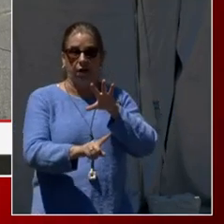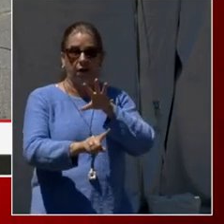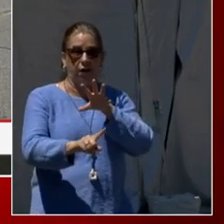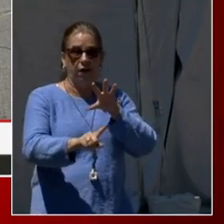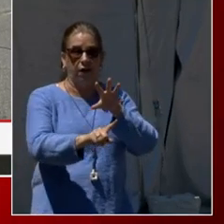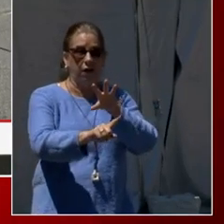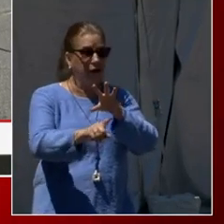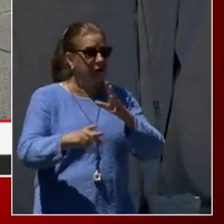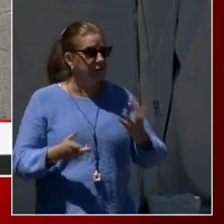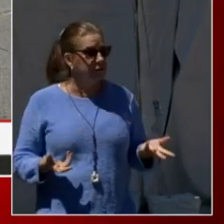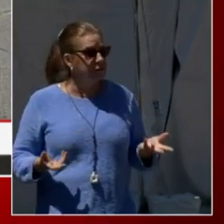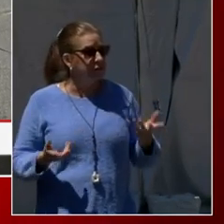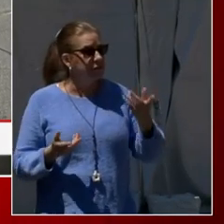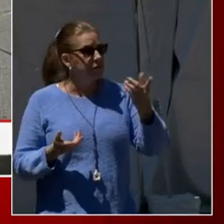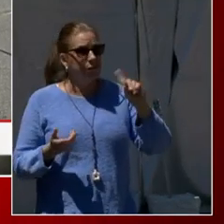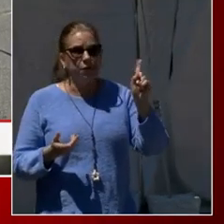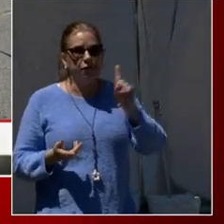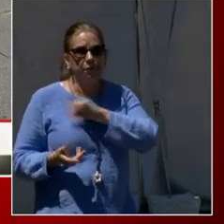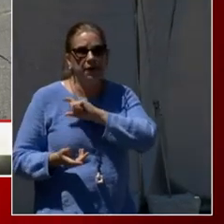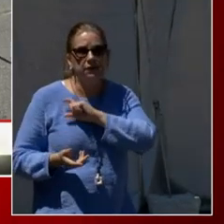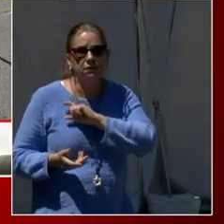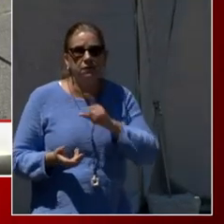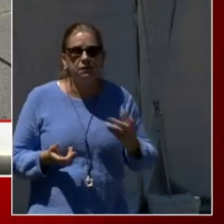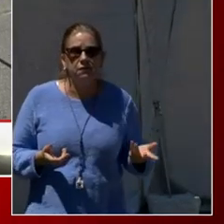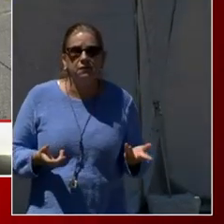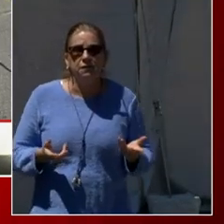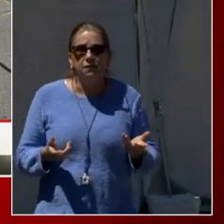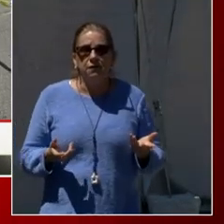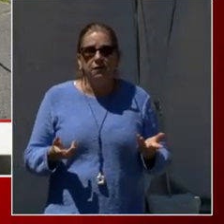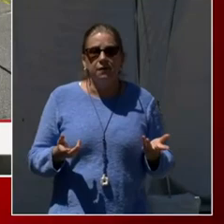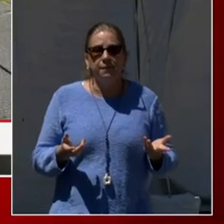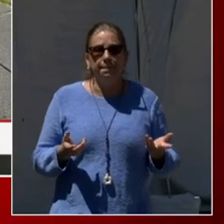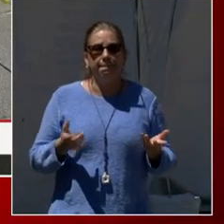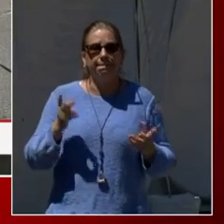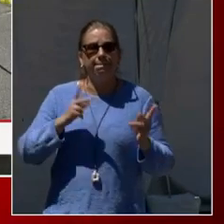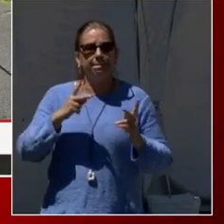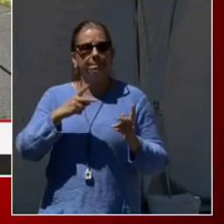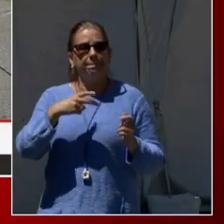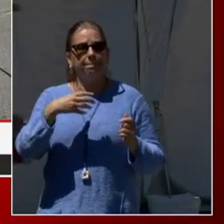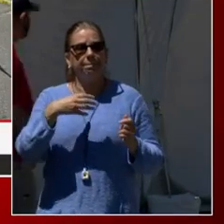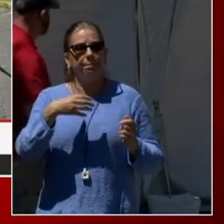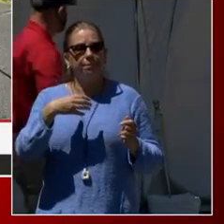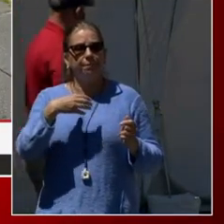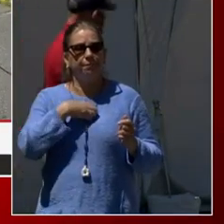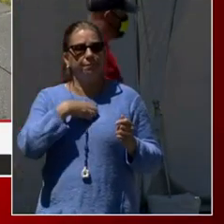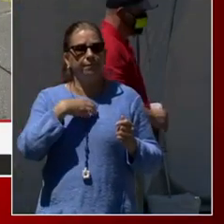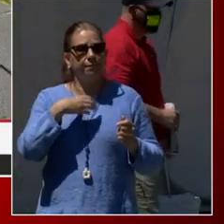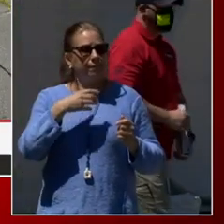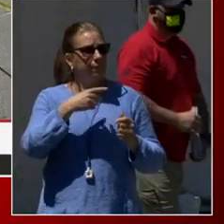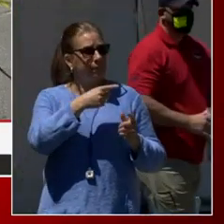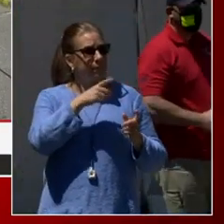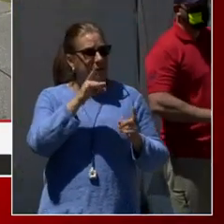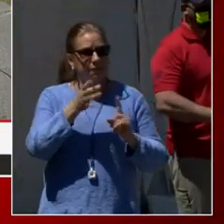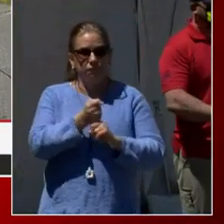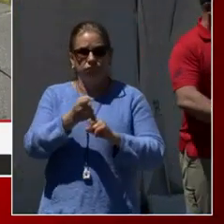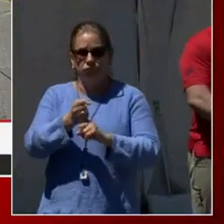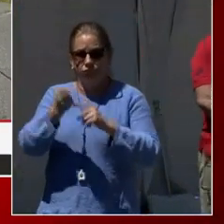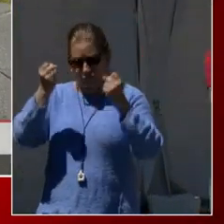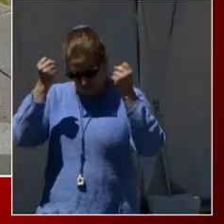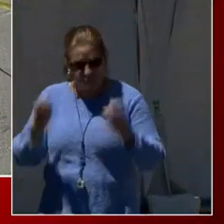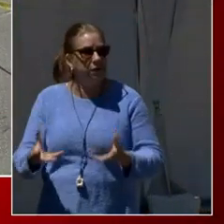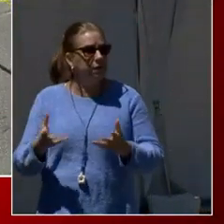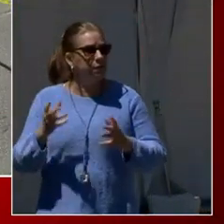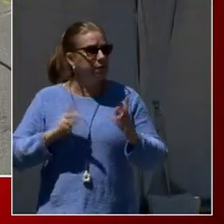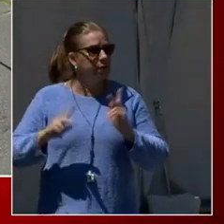was complaints that too many people were arrested and ensnared in this? No, I can assure you